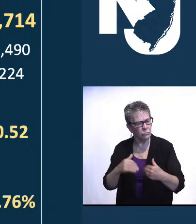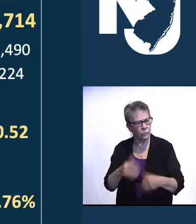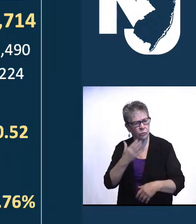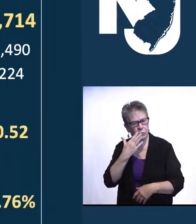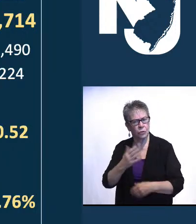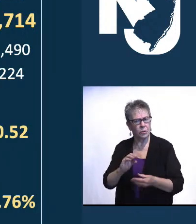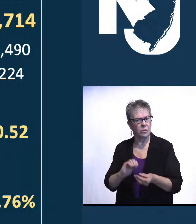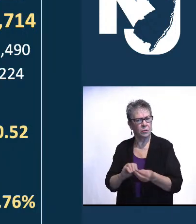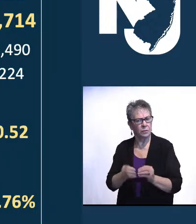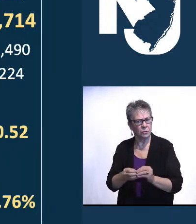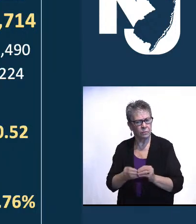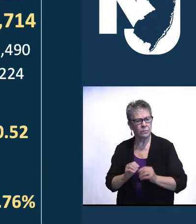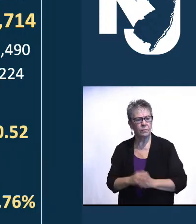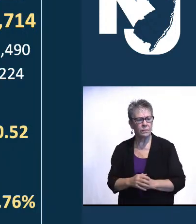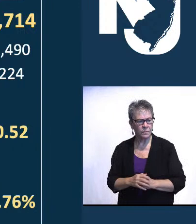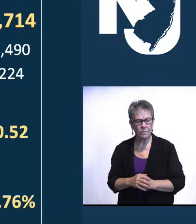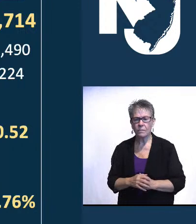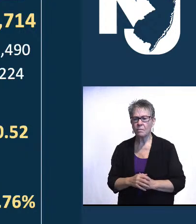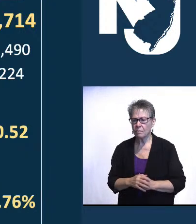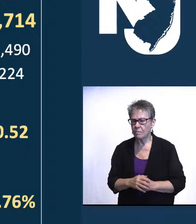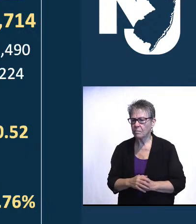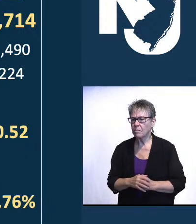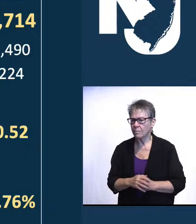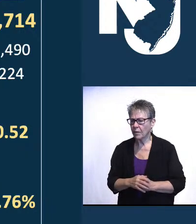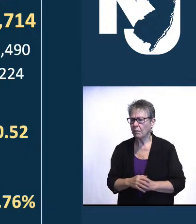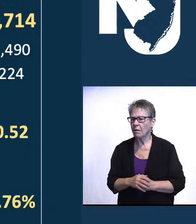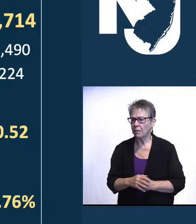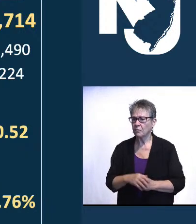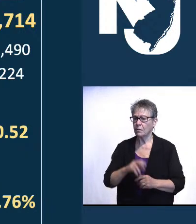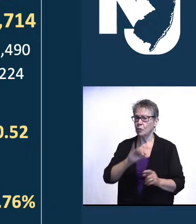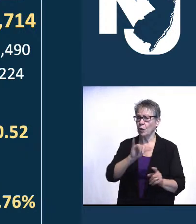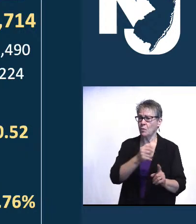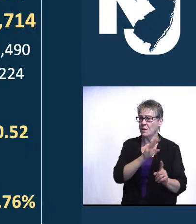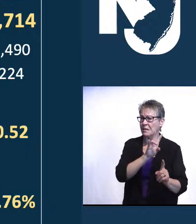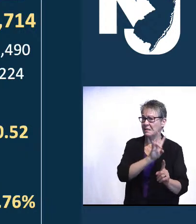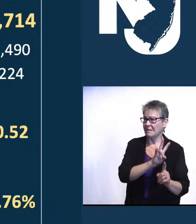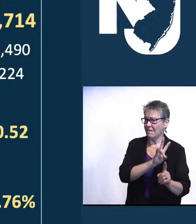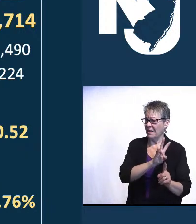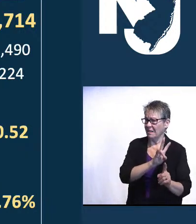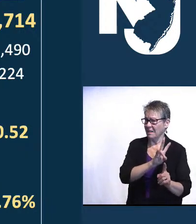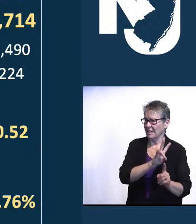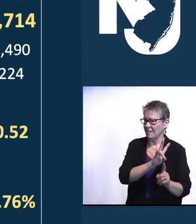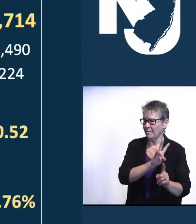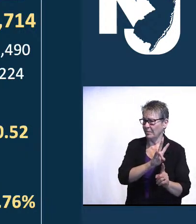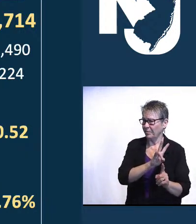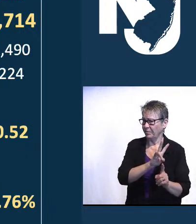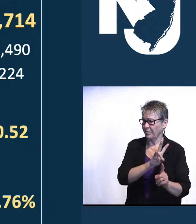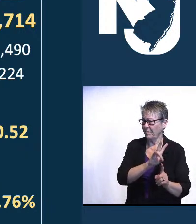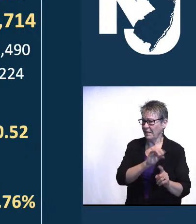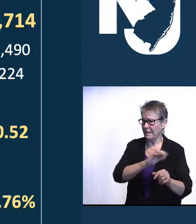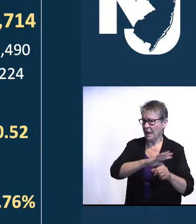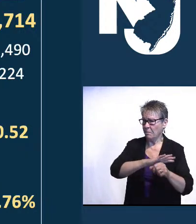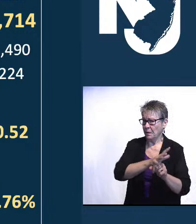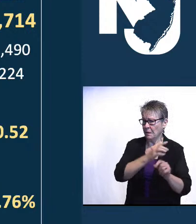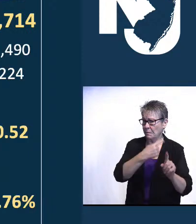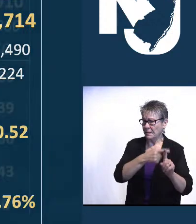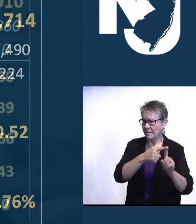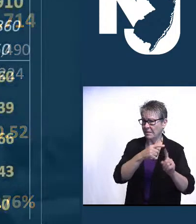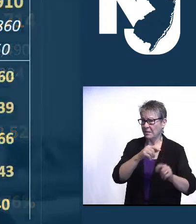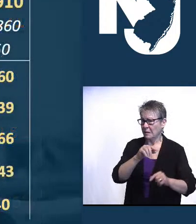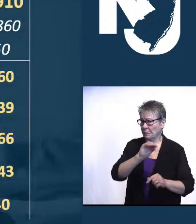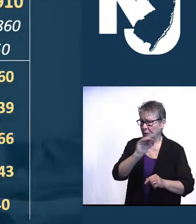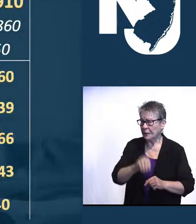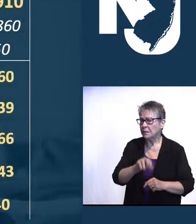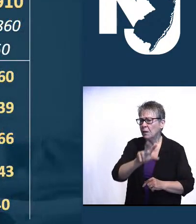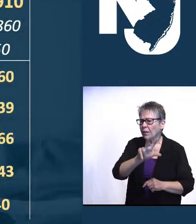than 39,000 cases with a positivity rate of 34%. That's 1 month ago. And as we cross over to